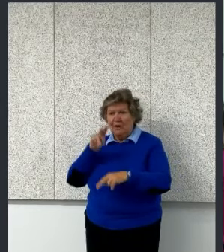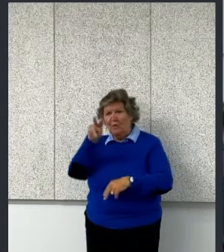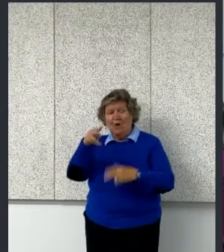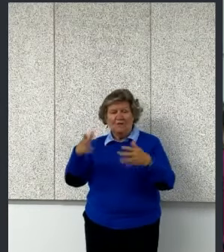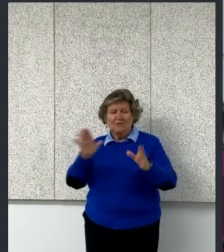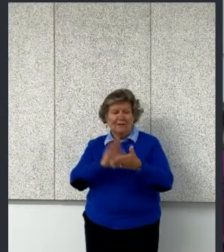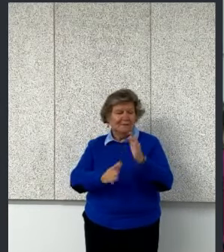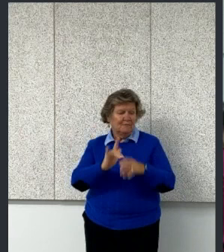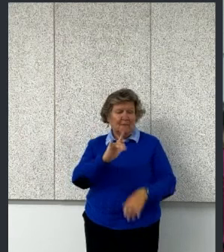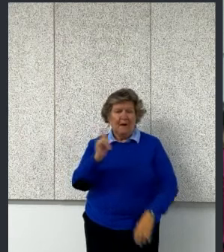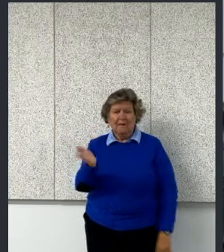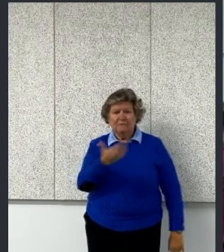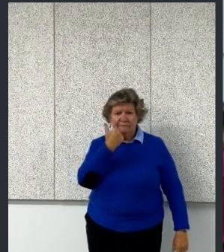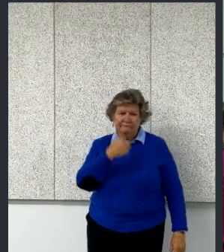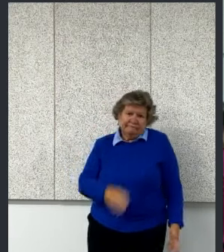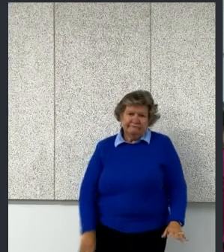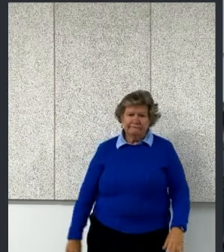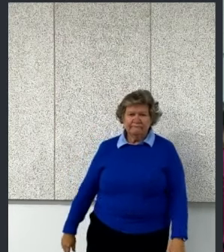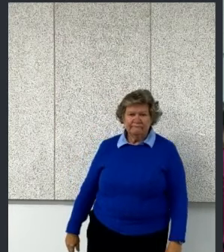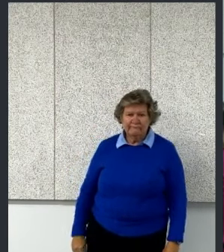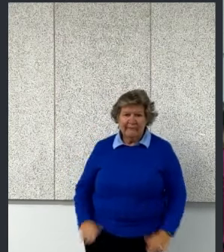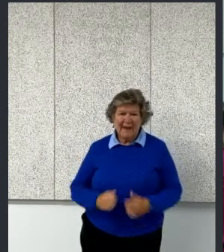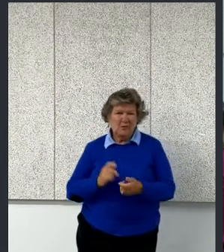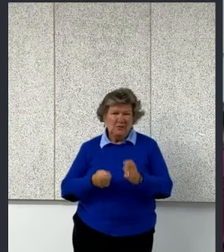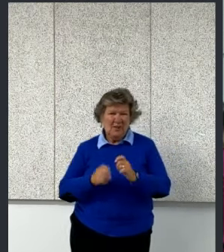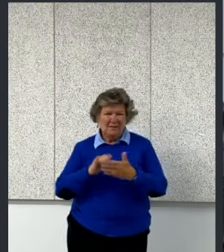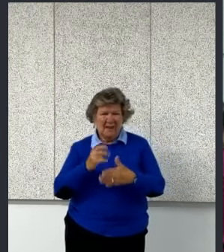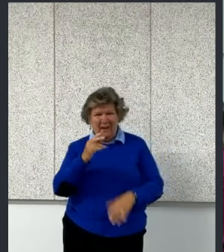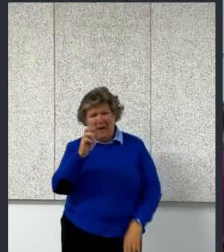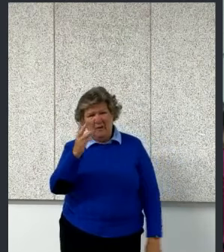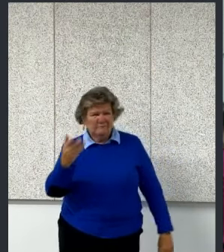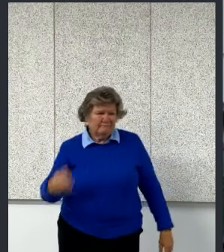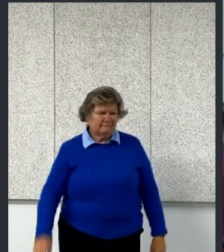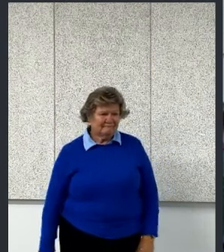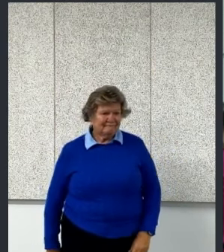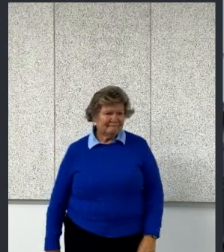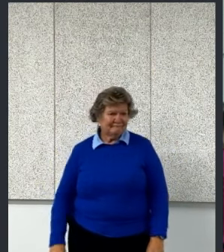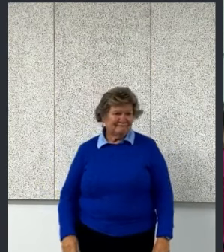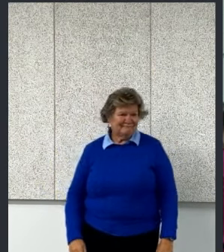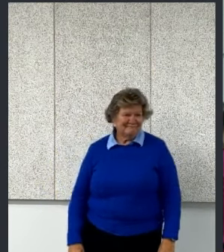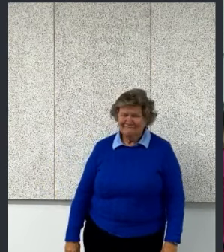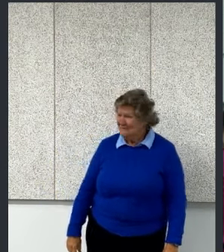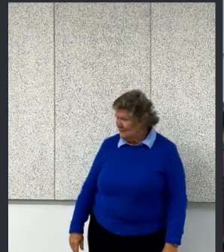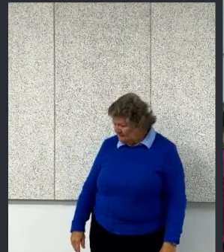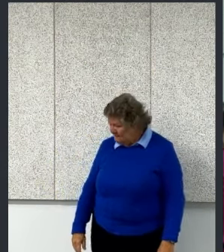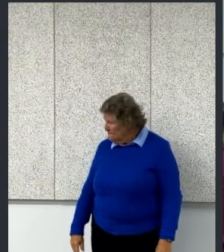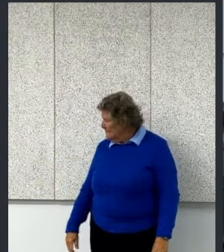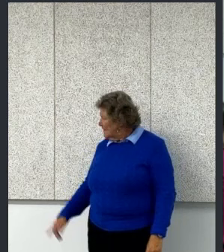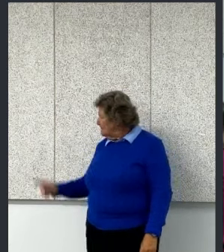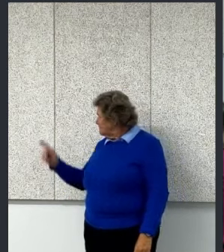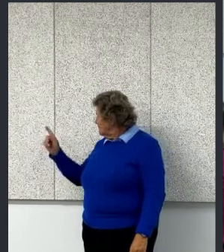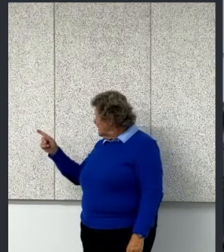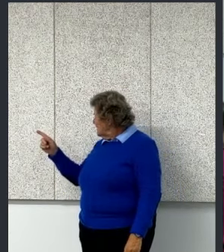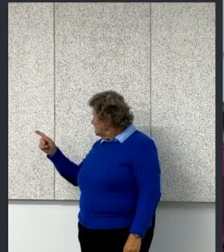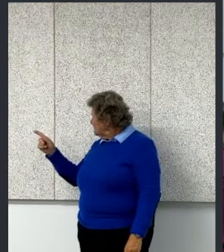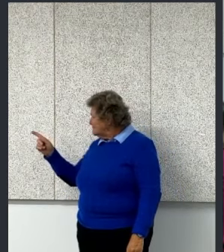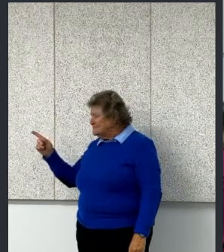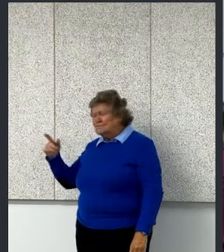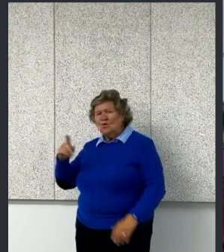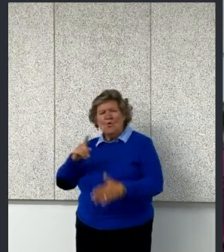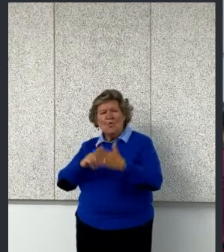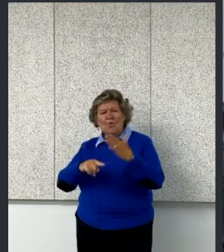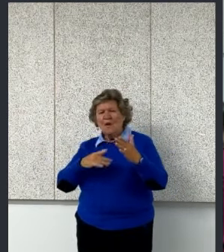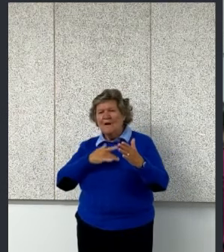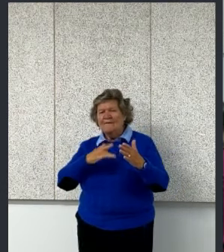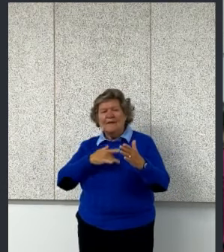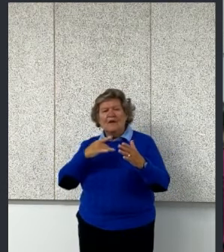Mm-hmm. That's great. Those are good prompts. I was just going to say, because I don't know if the thing I think philanthropy can do is